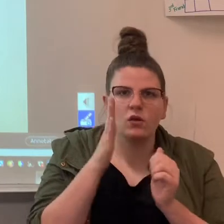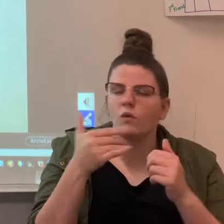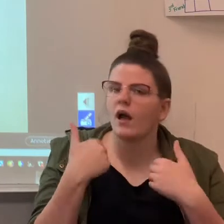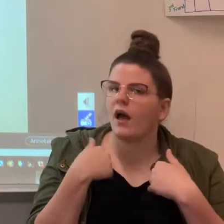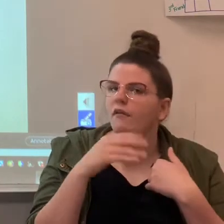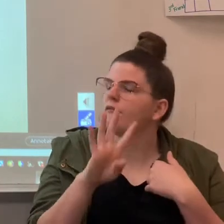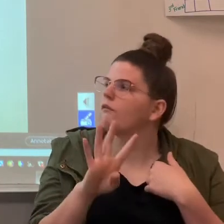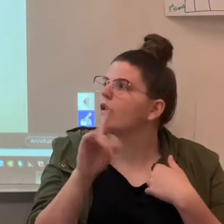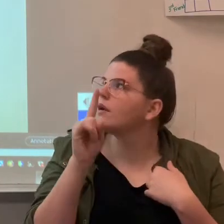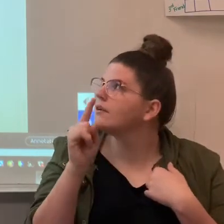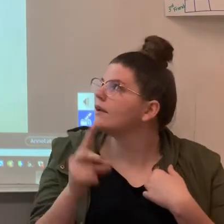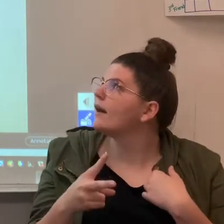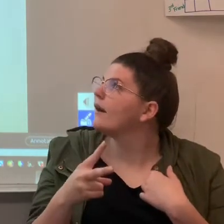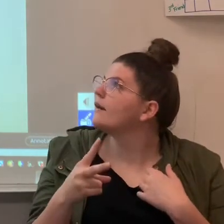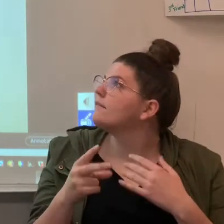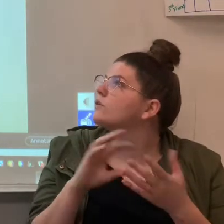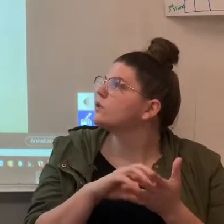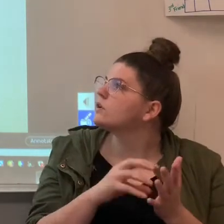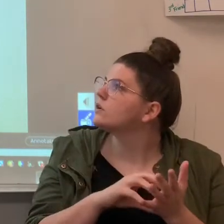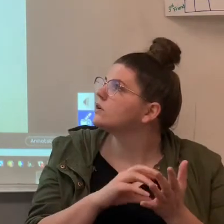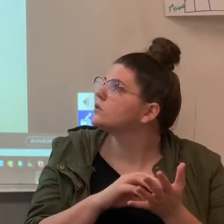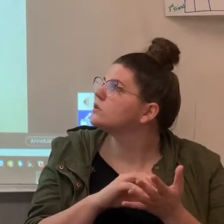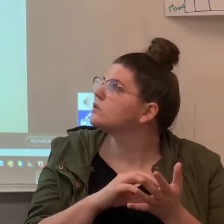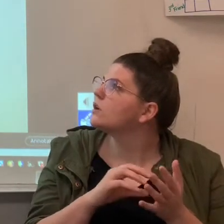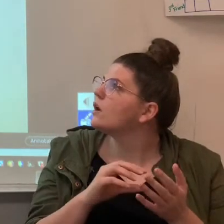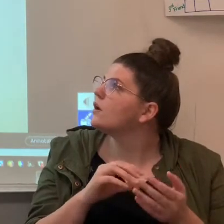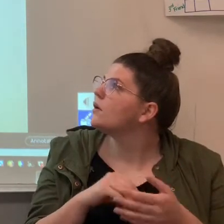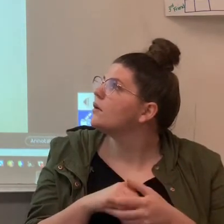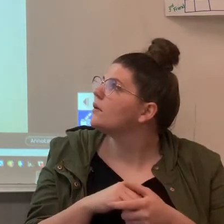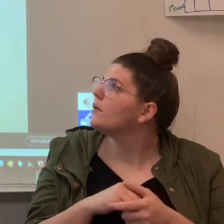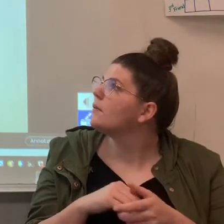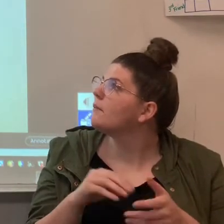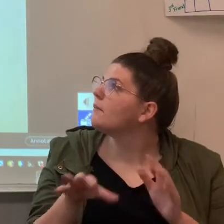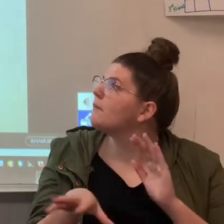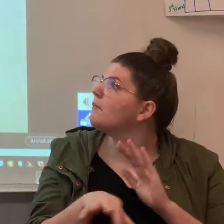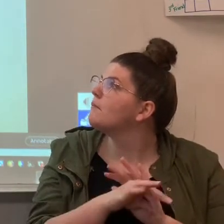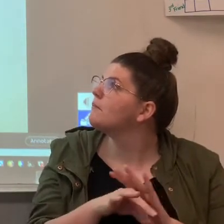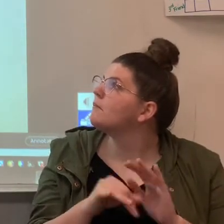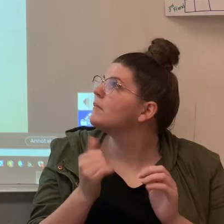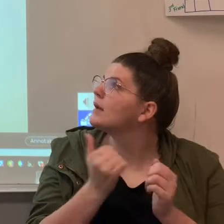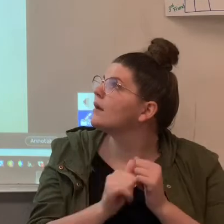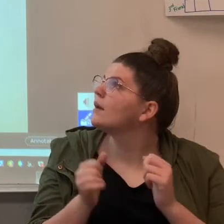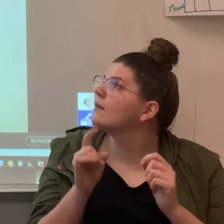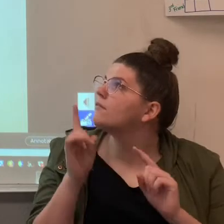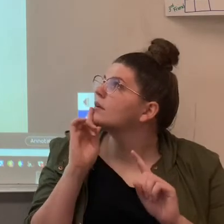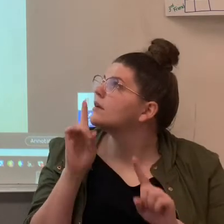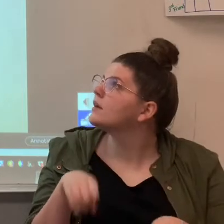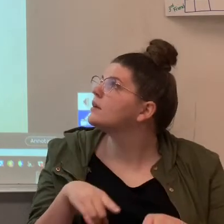Select each expression that has a product of 4. Once again, product meaning answer.